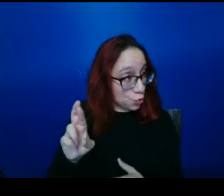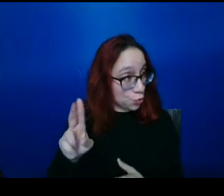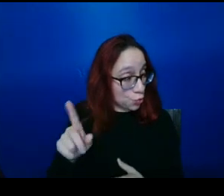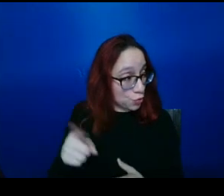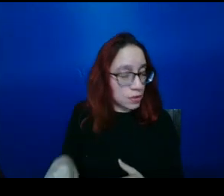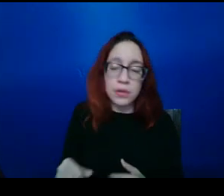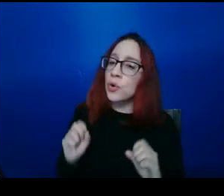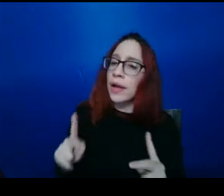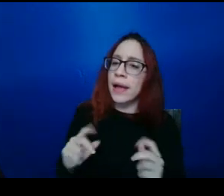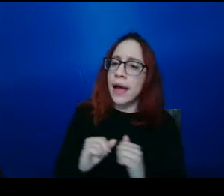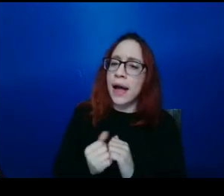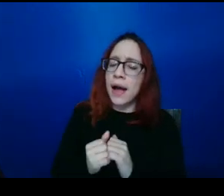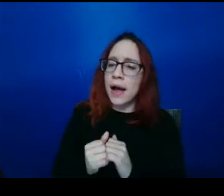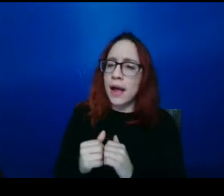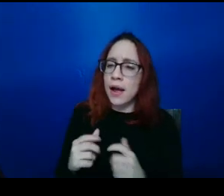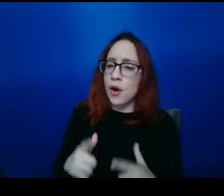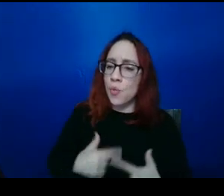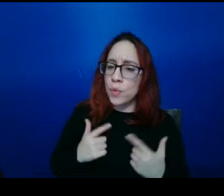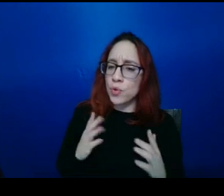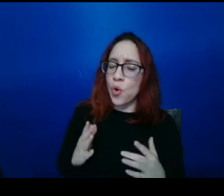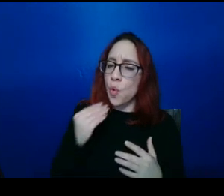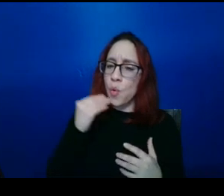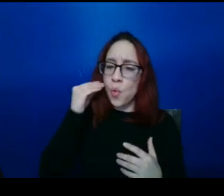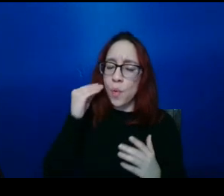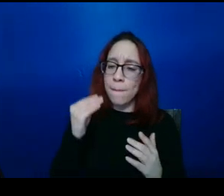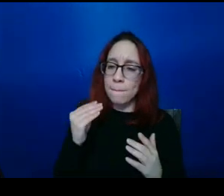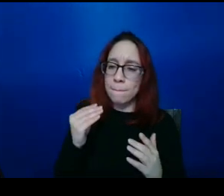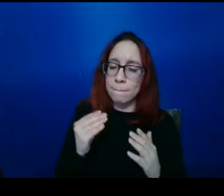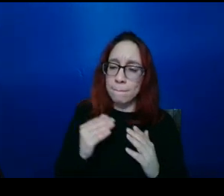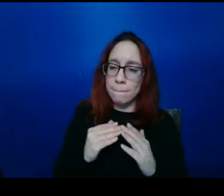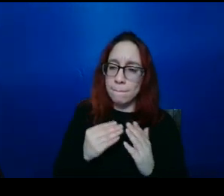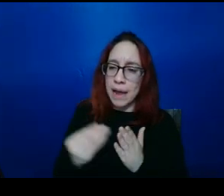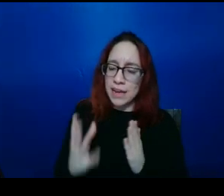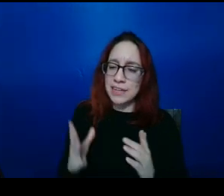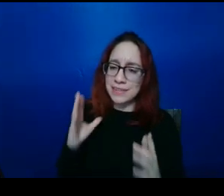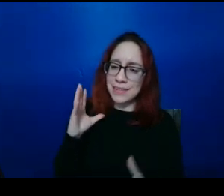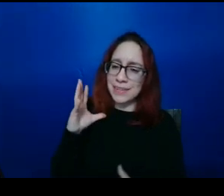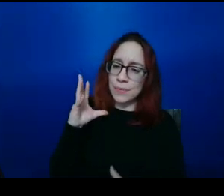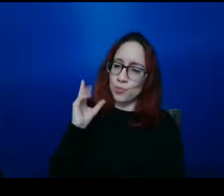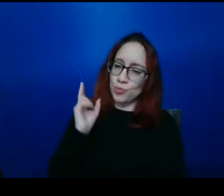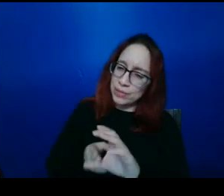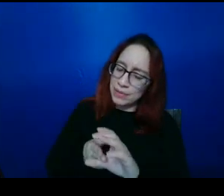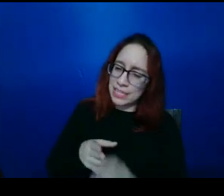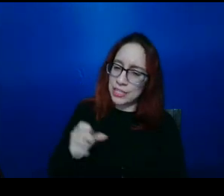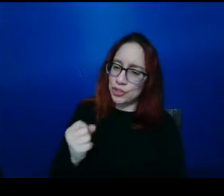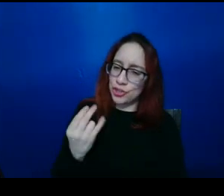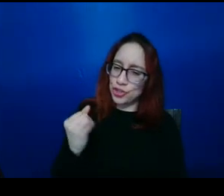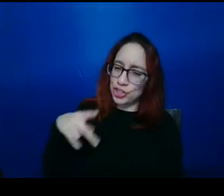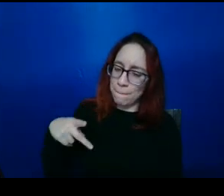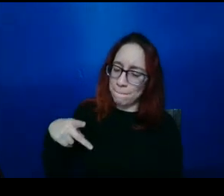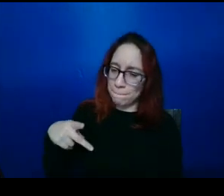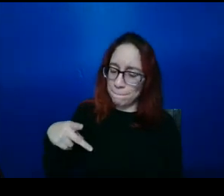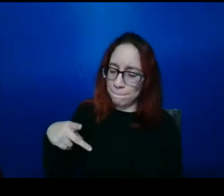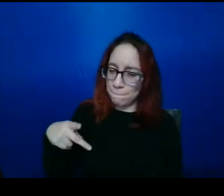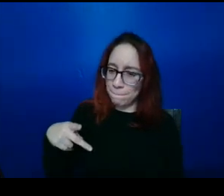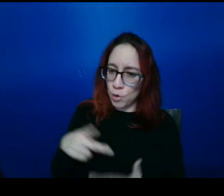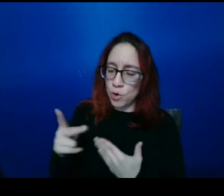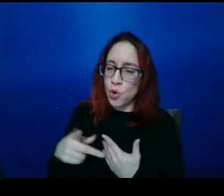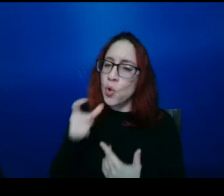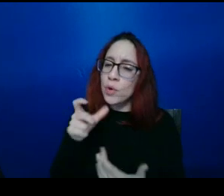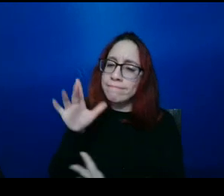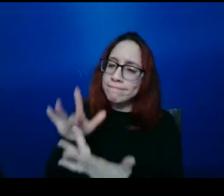How can a resident or home buyer participate in the city SHIP program? And who did it reach out to in staff? Yeah,